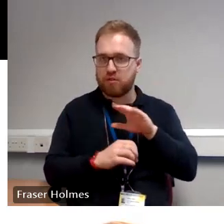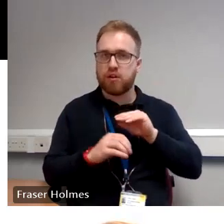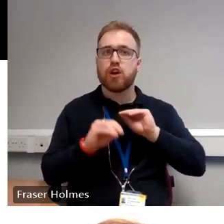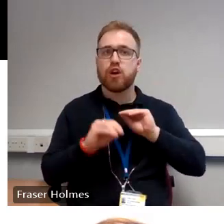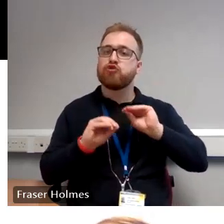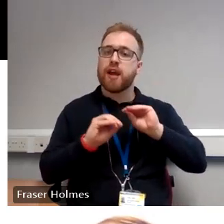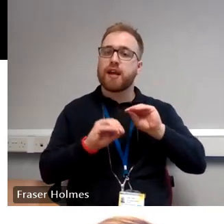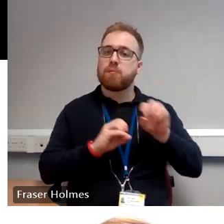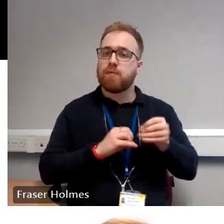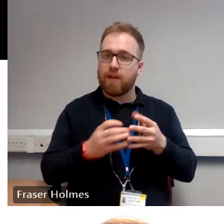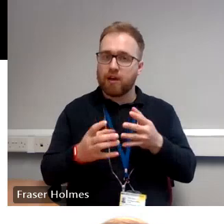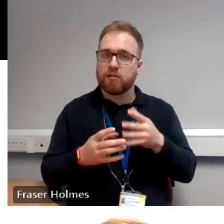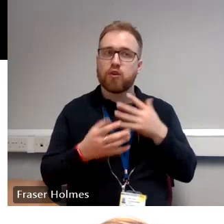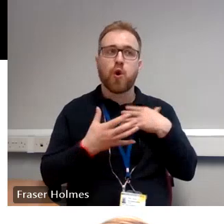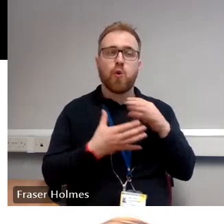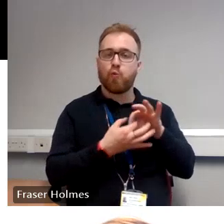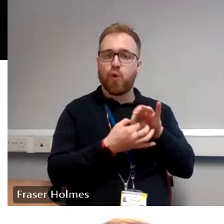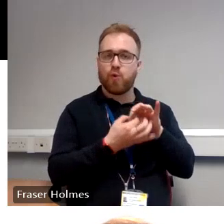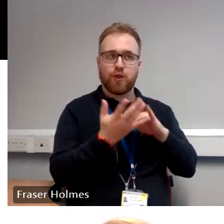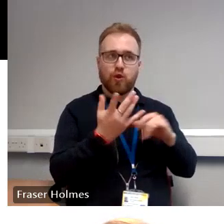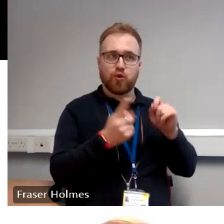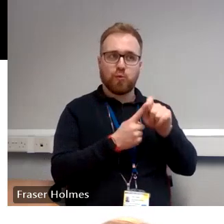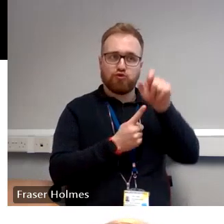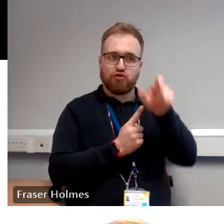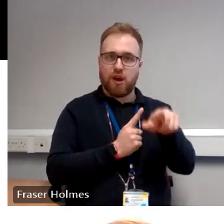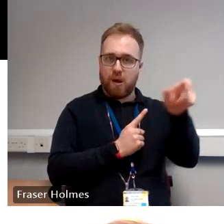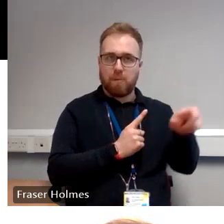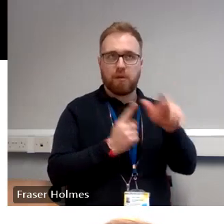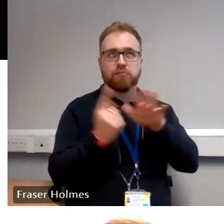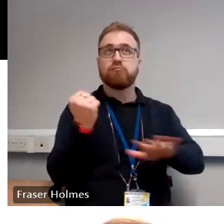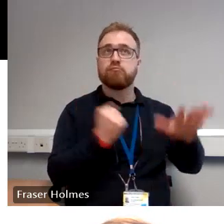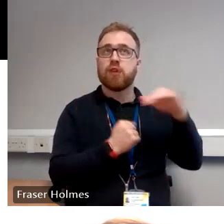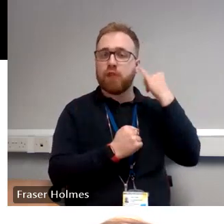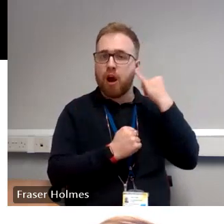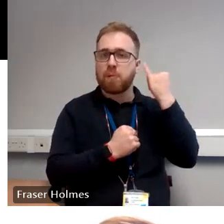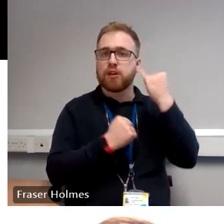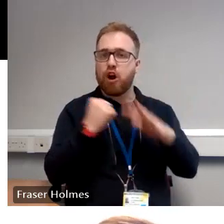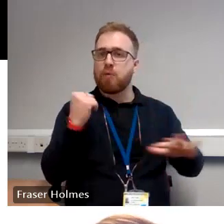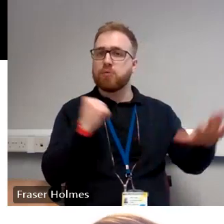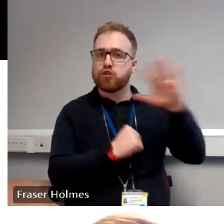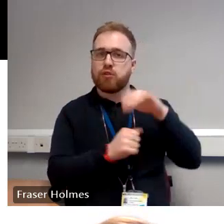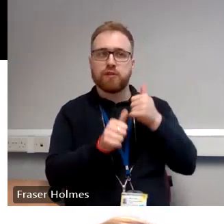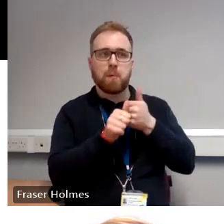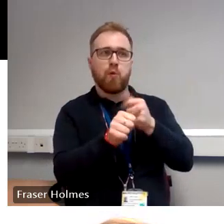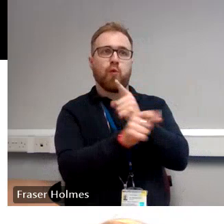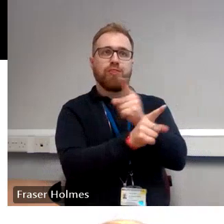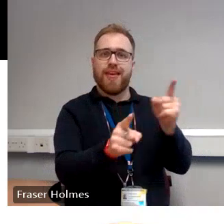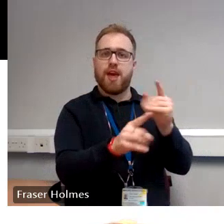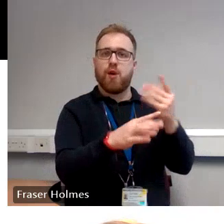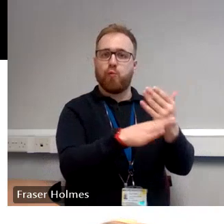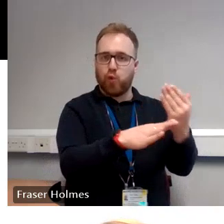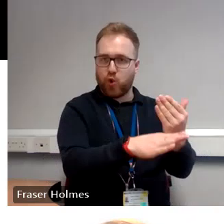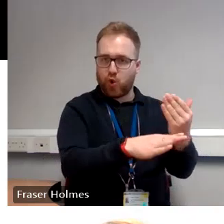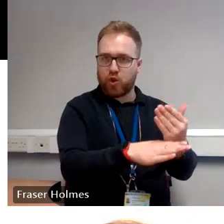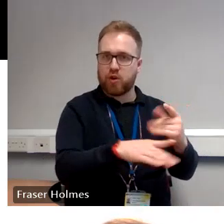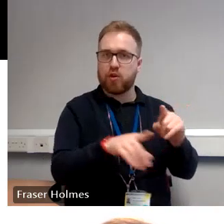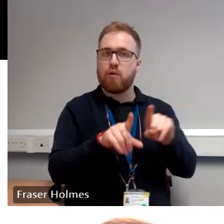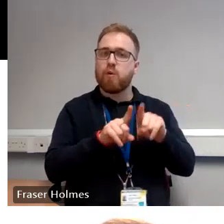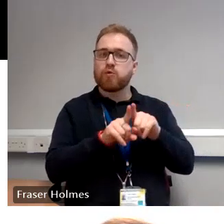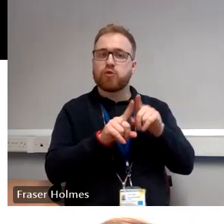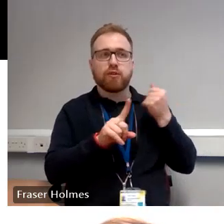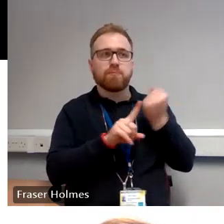with social prescribers that are delivering the service across Derby and Derbyshire and support them with their work, and also advocate for any